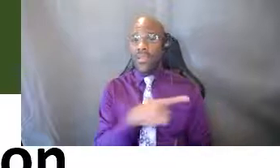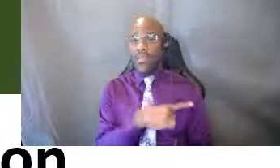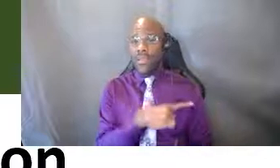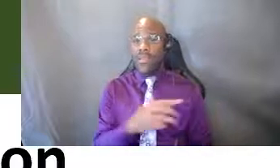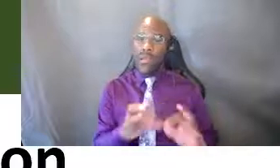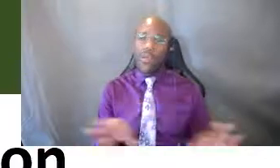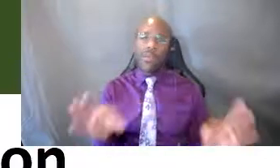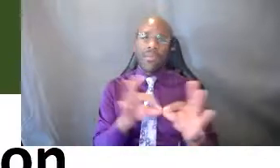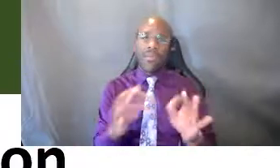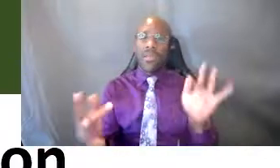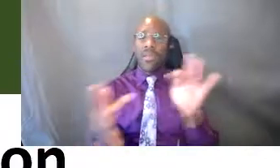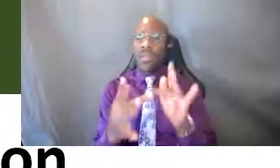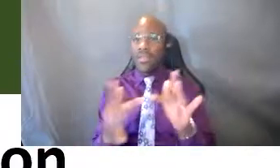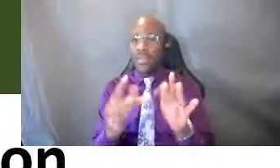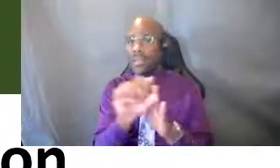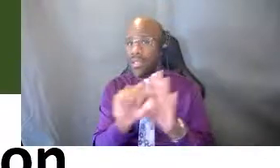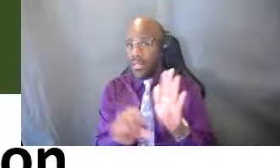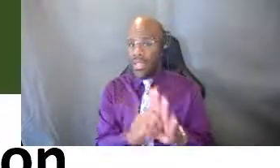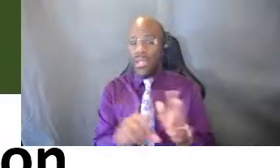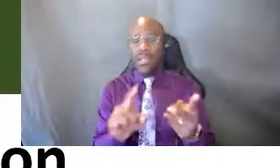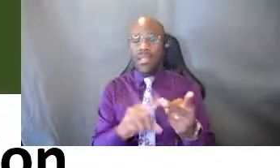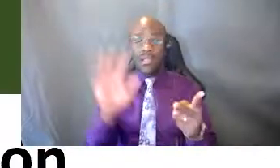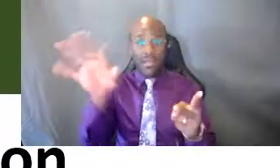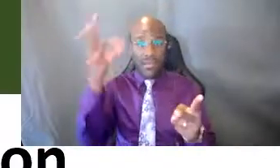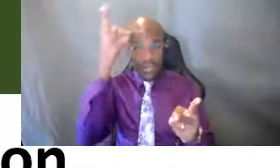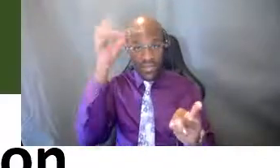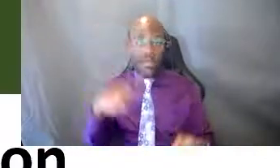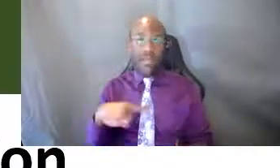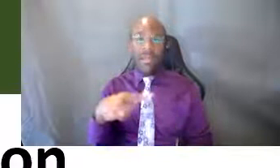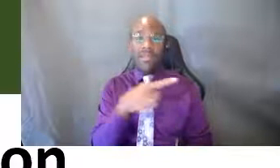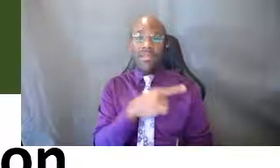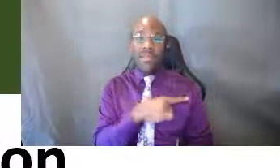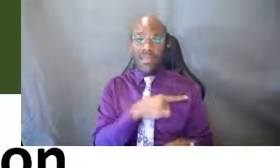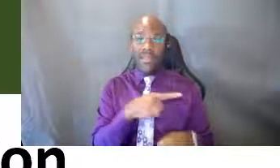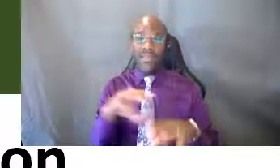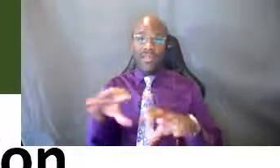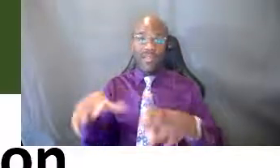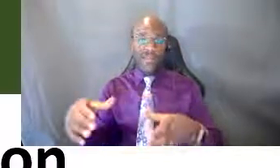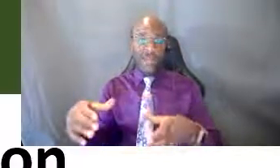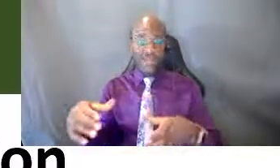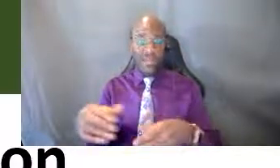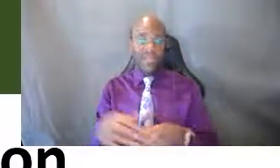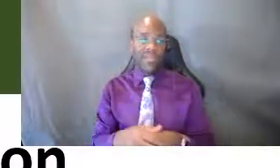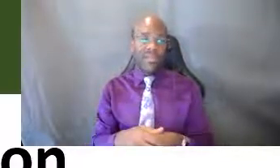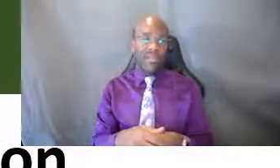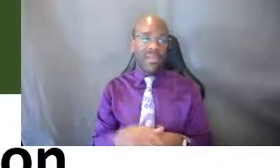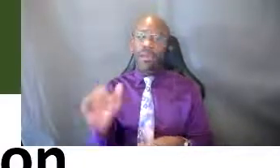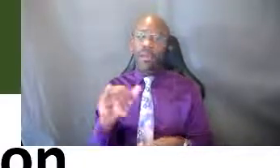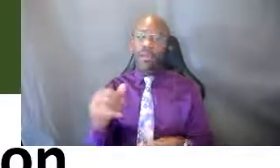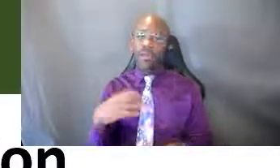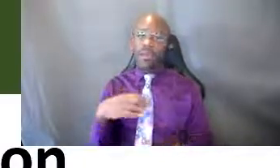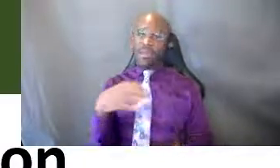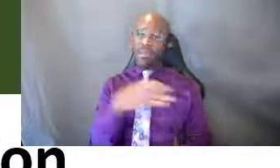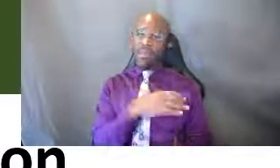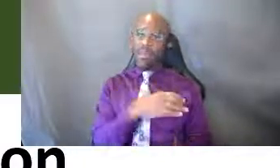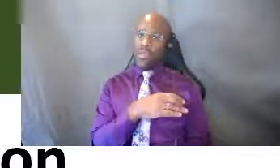contact state and federal legislators, state legislators and federal members of Congress,